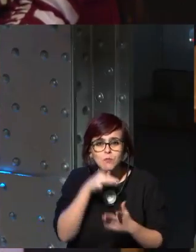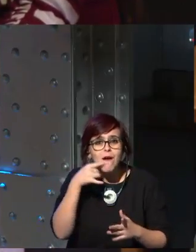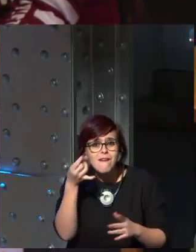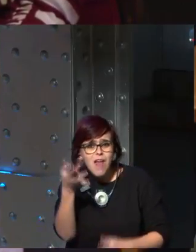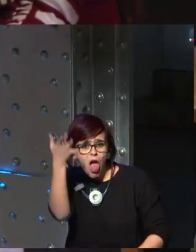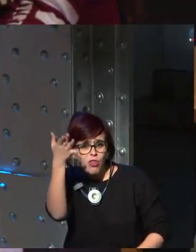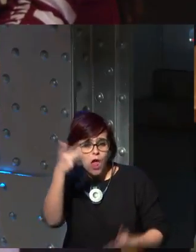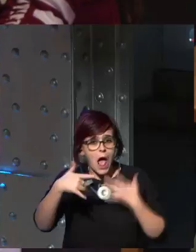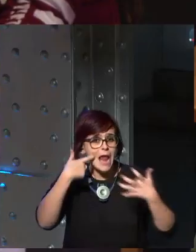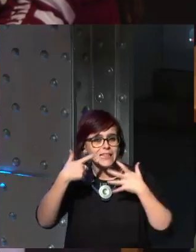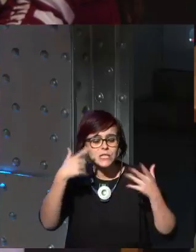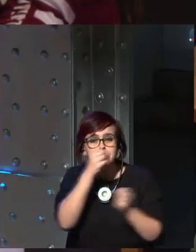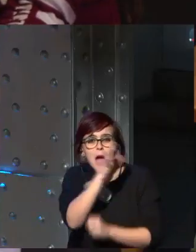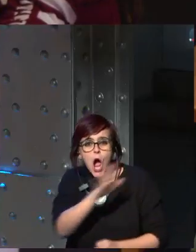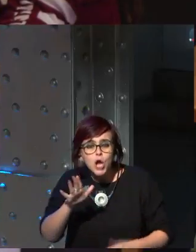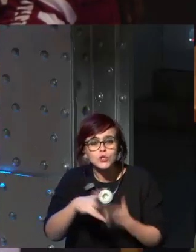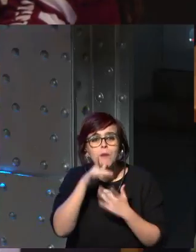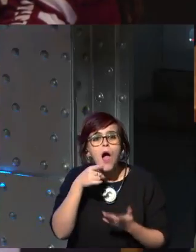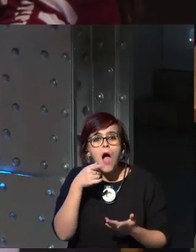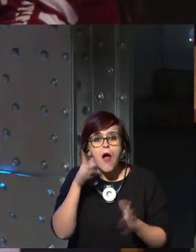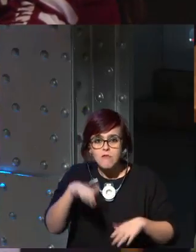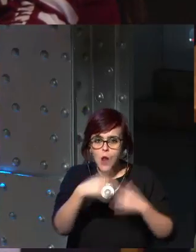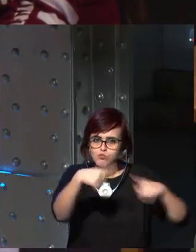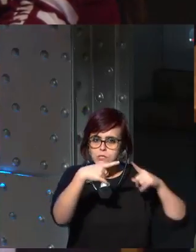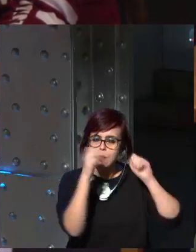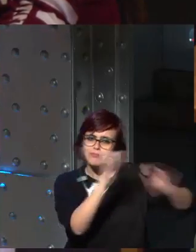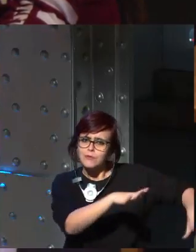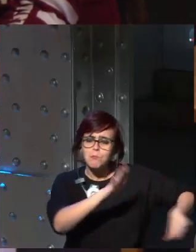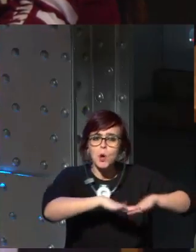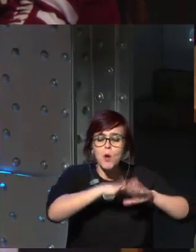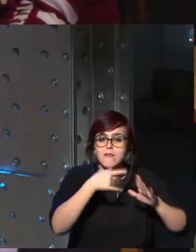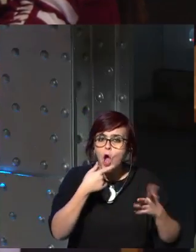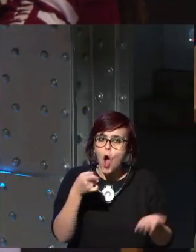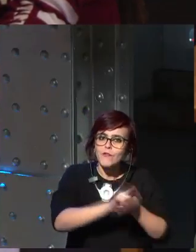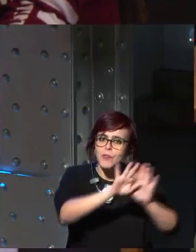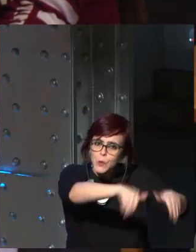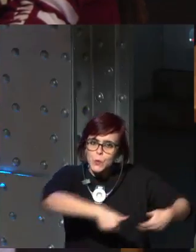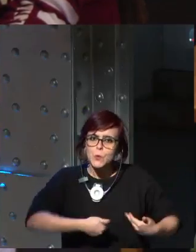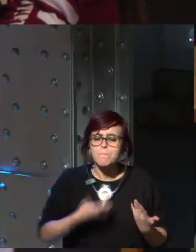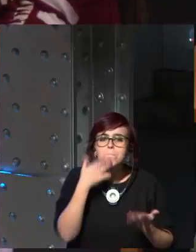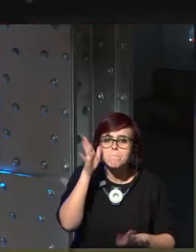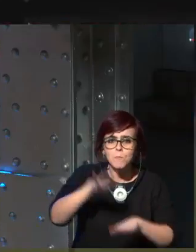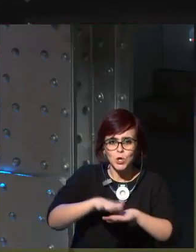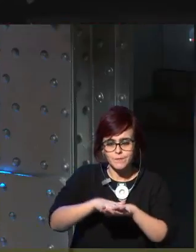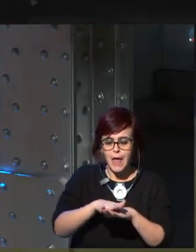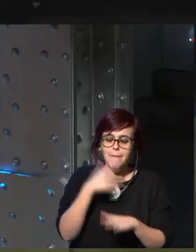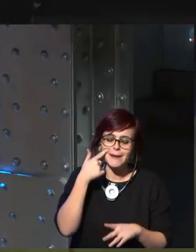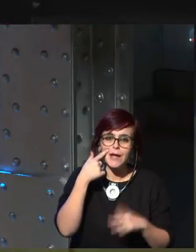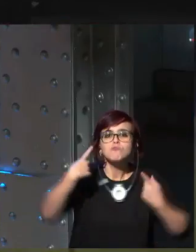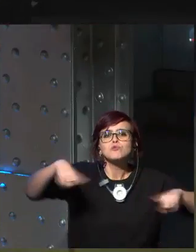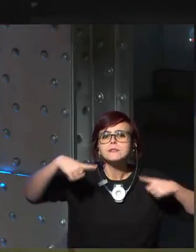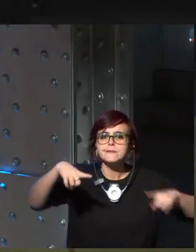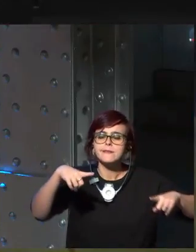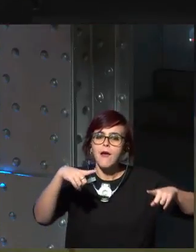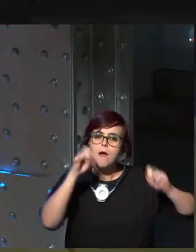Thinking of music as the best human creation, what were the reasons why you decided to go away from music and then come back? The reasons,